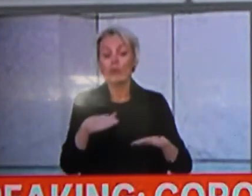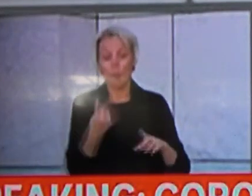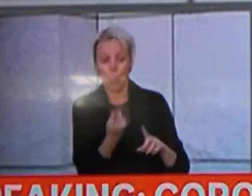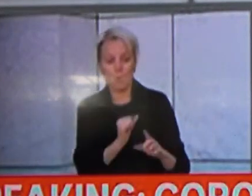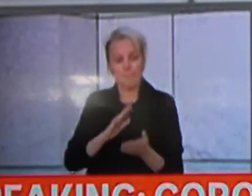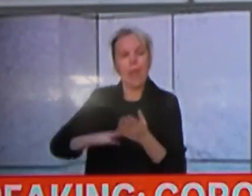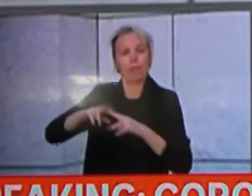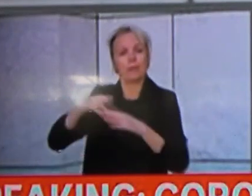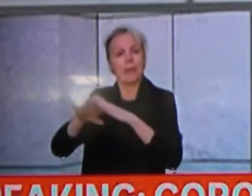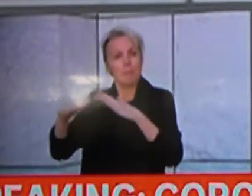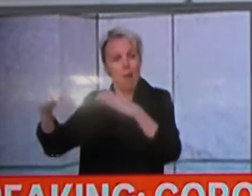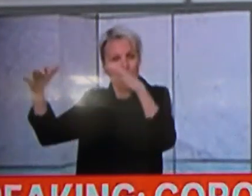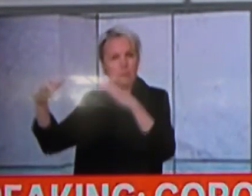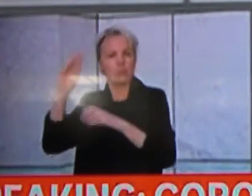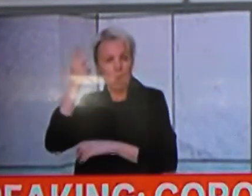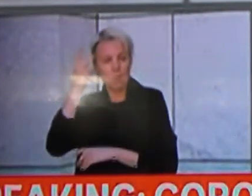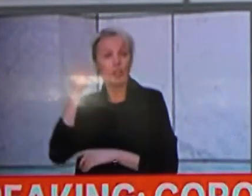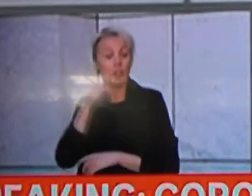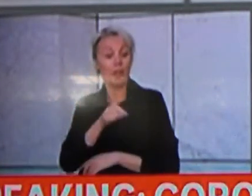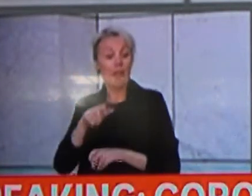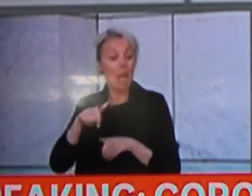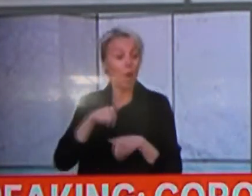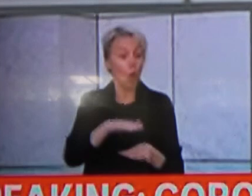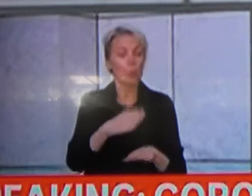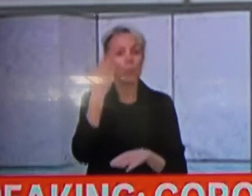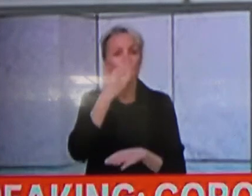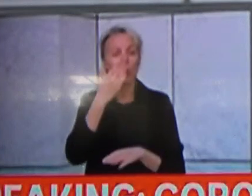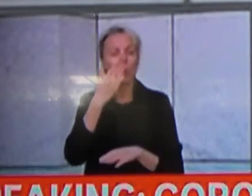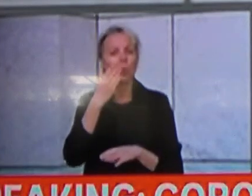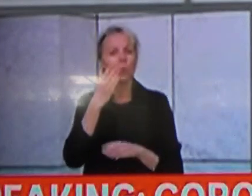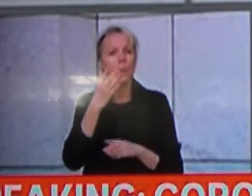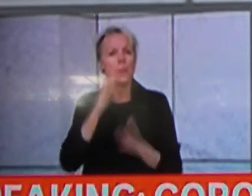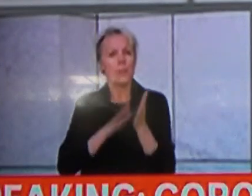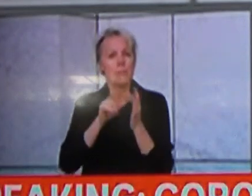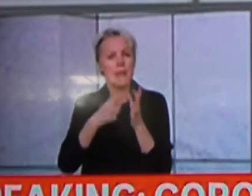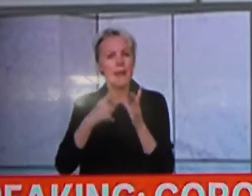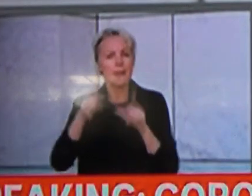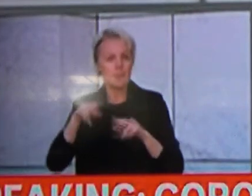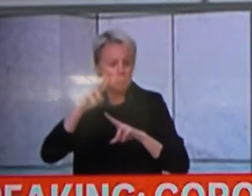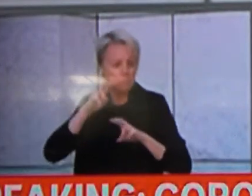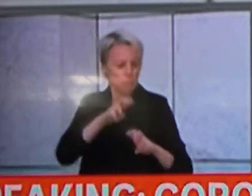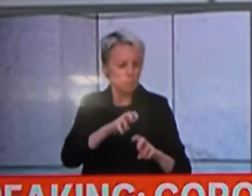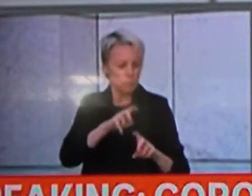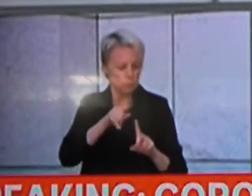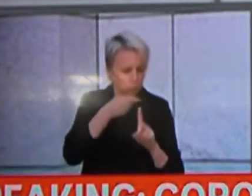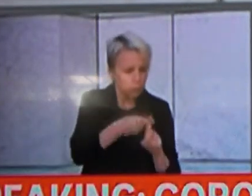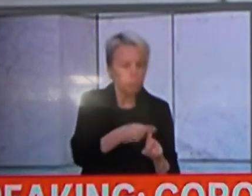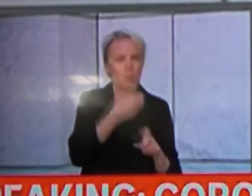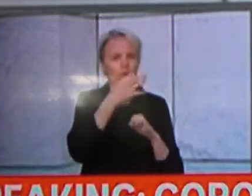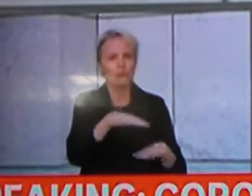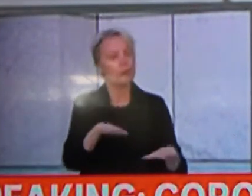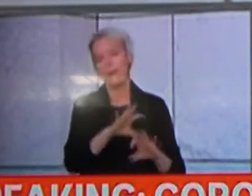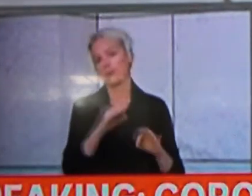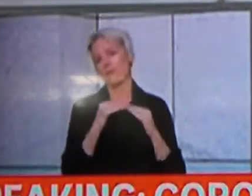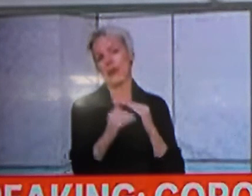Parliament and the schools they are attending were the subject of some attention. I don't think that's fair to our kids. I really don't.